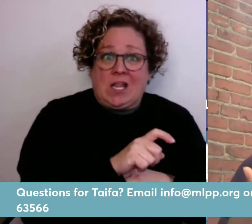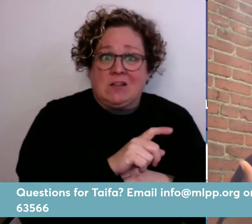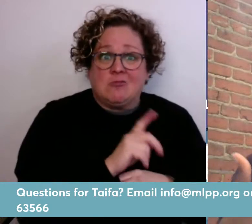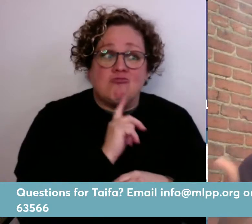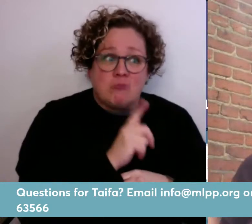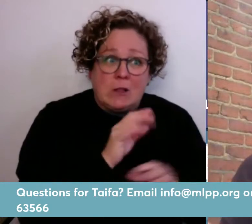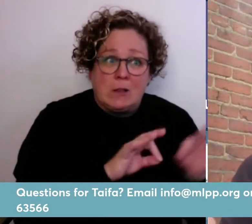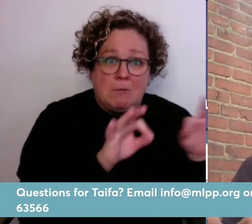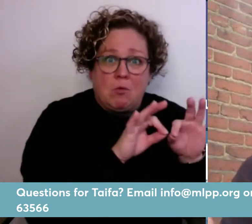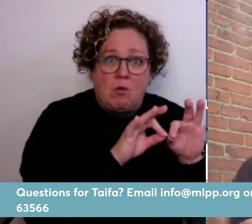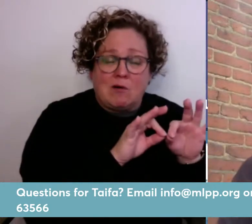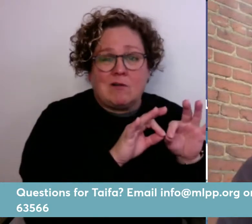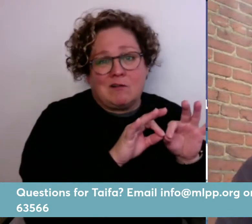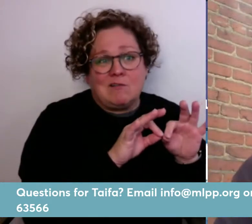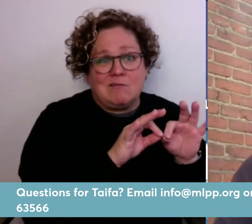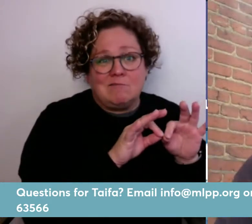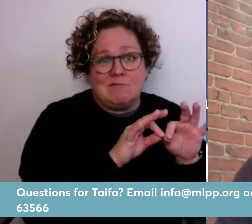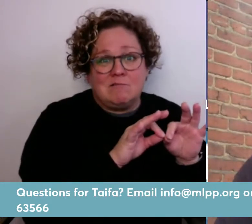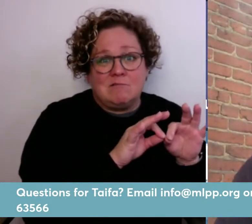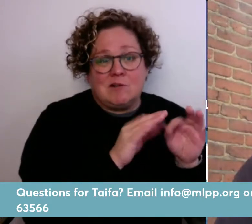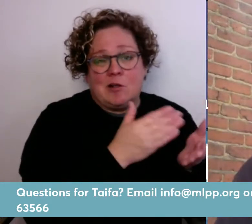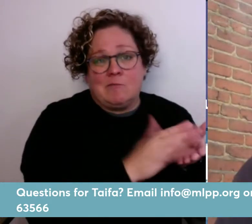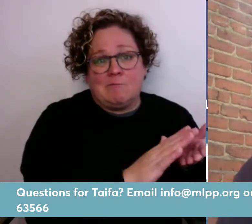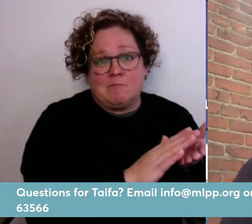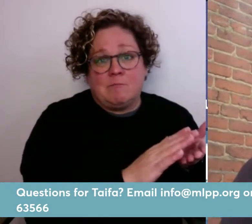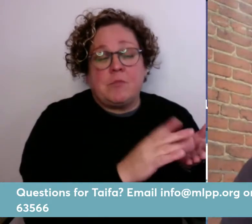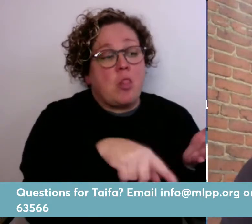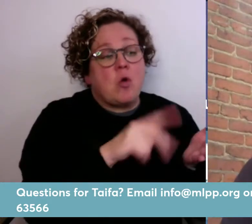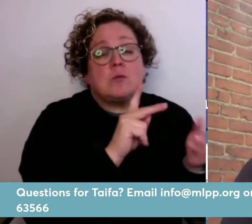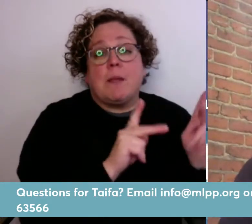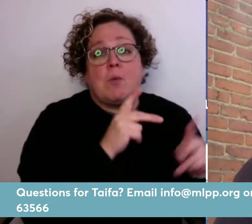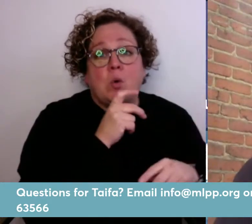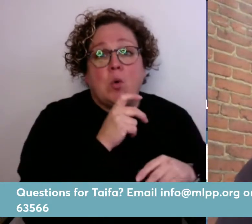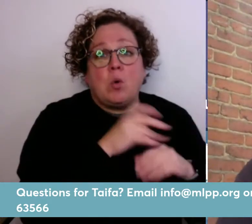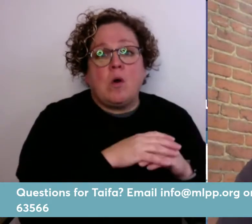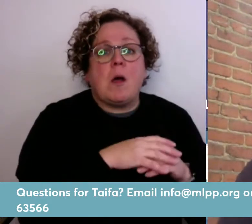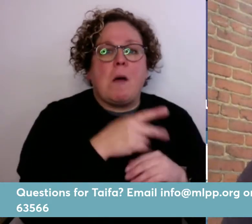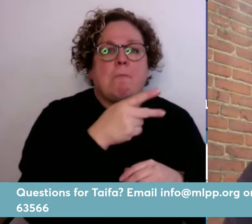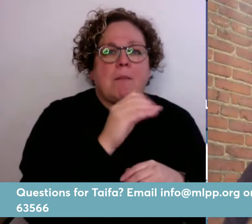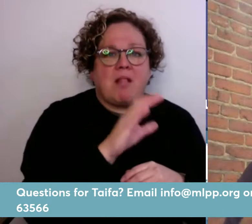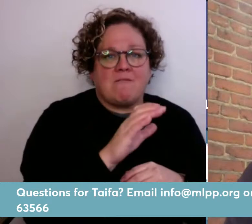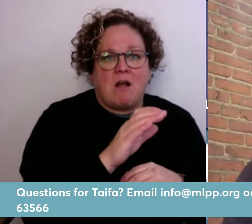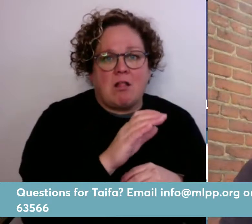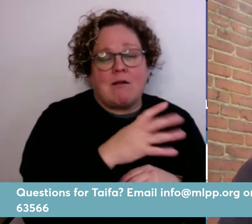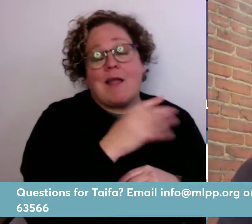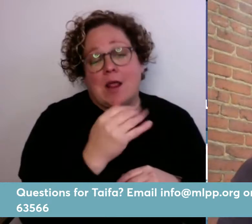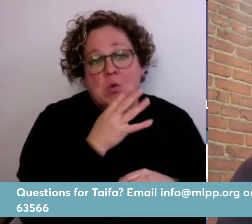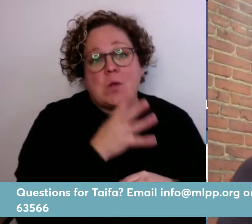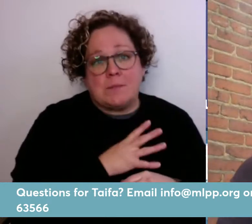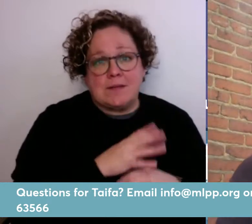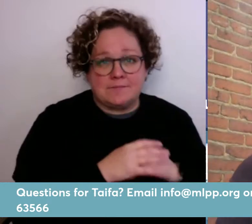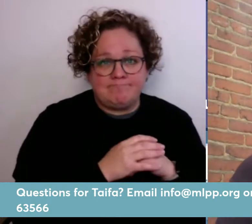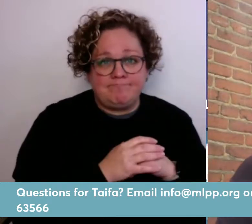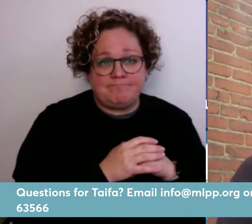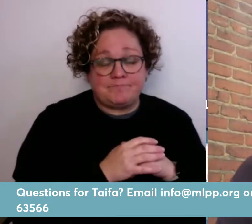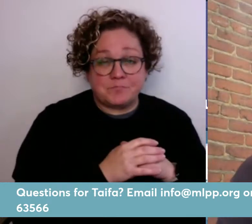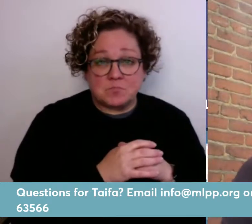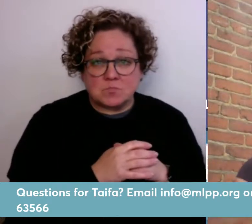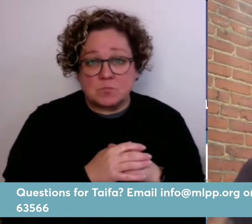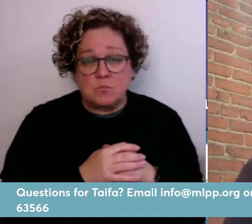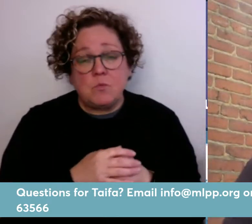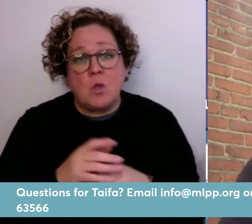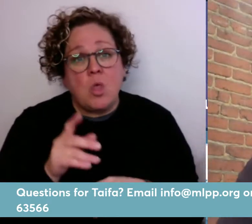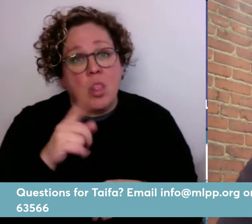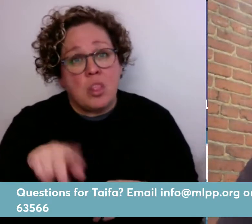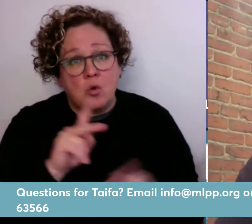were, you guessed it, people of color and women. And those of us here today know